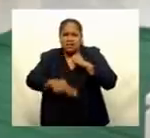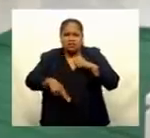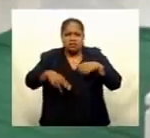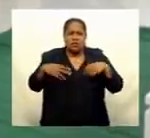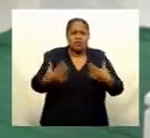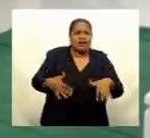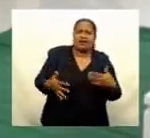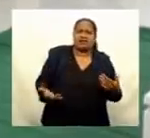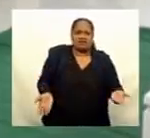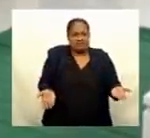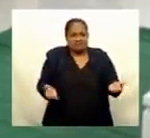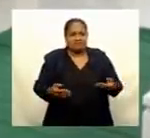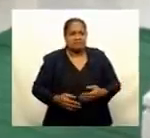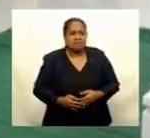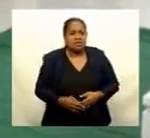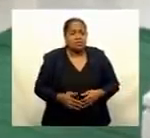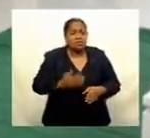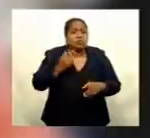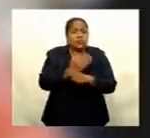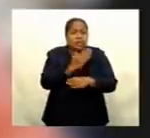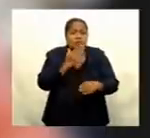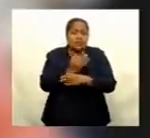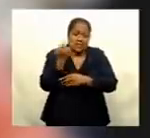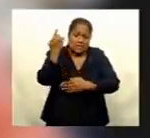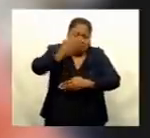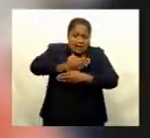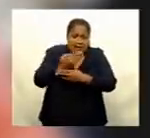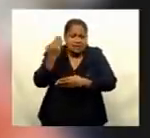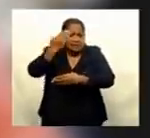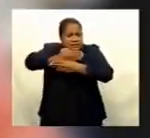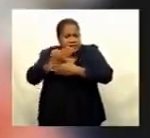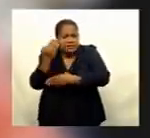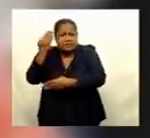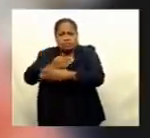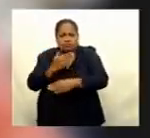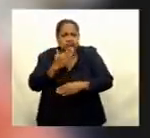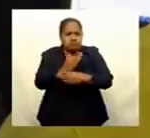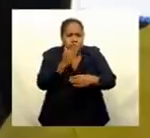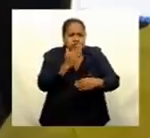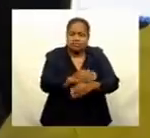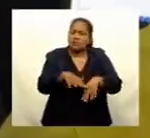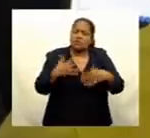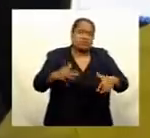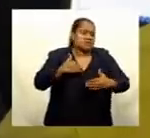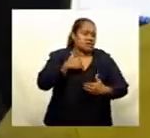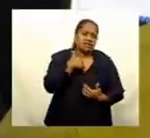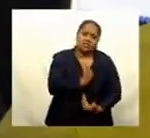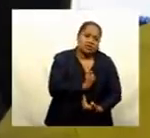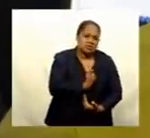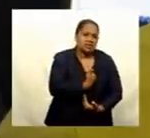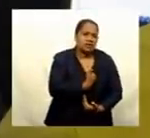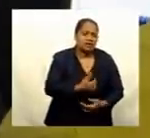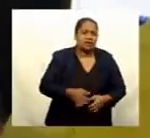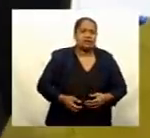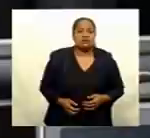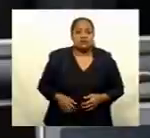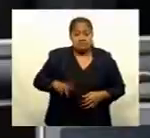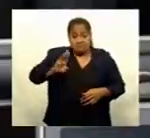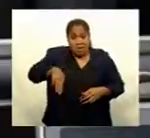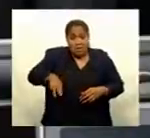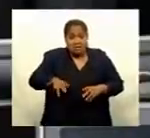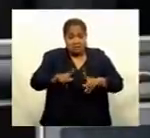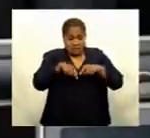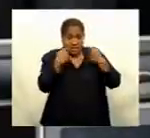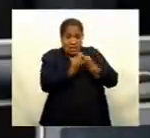toll. And doing that late at night, night after night, is exhausting. Members of the media know that despite all the challenges